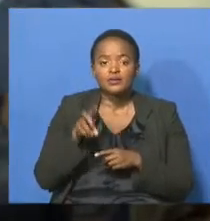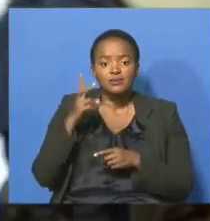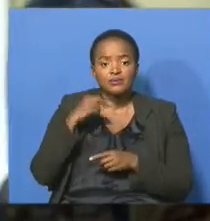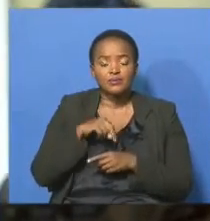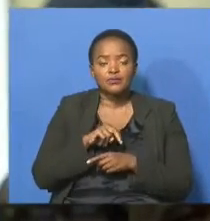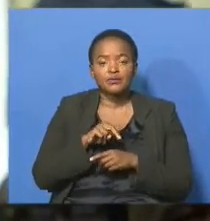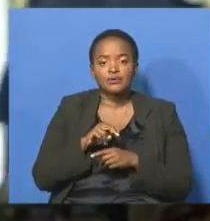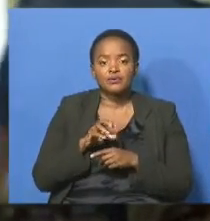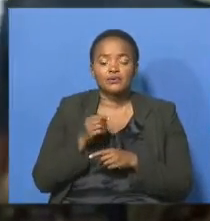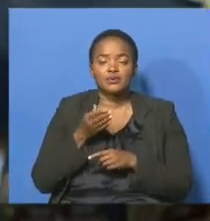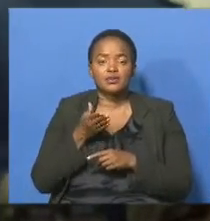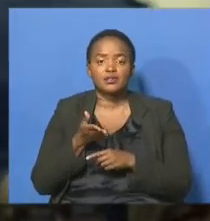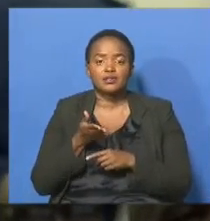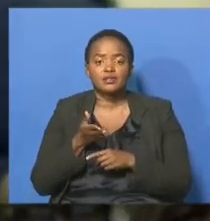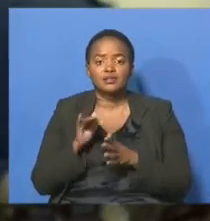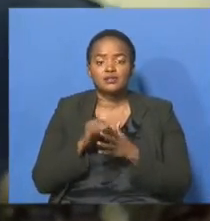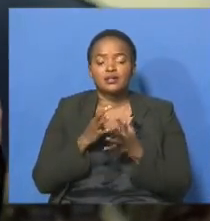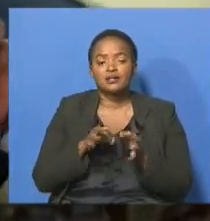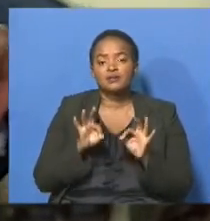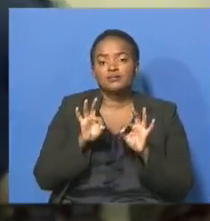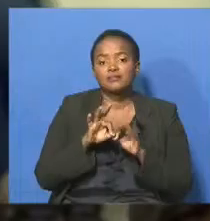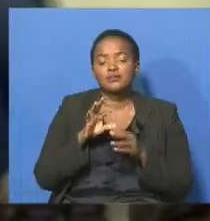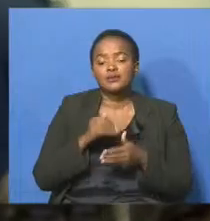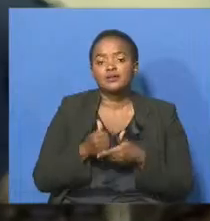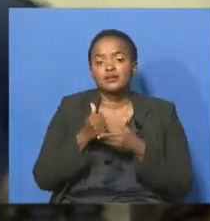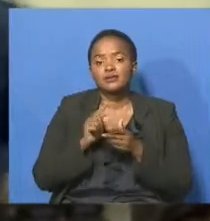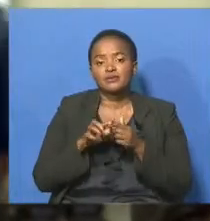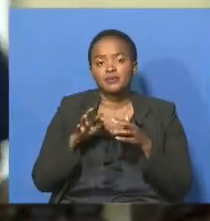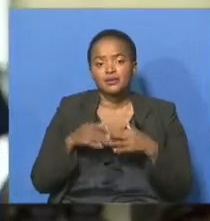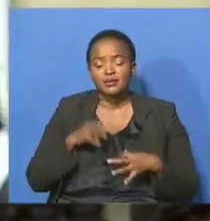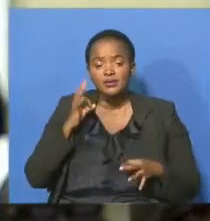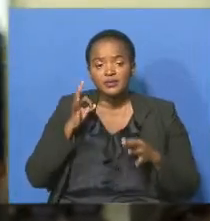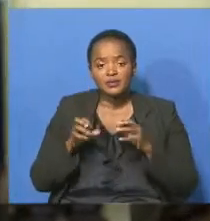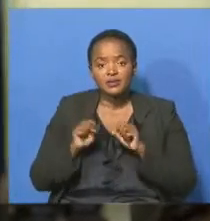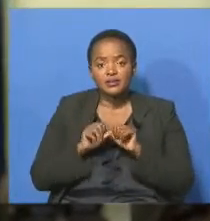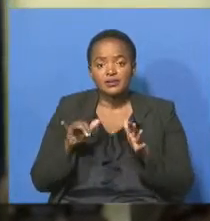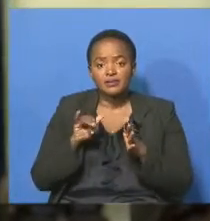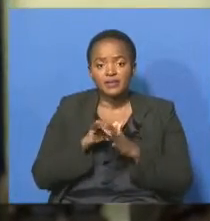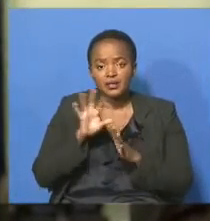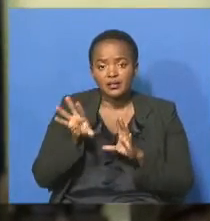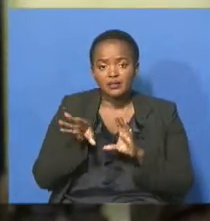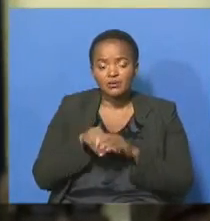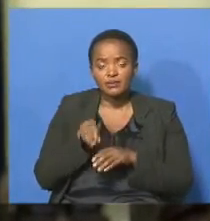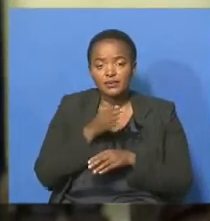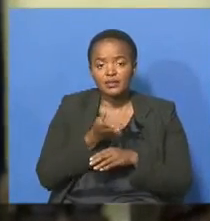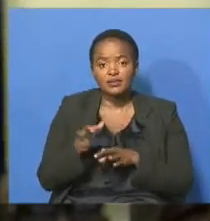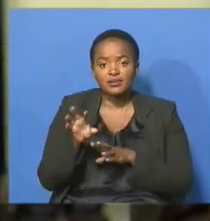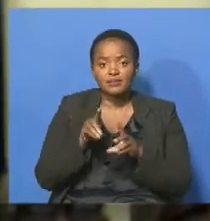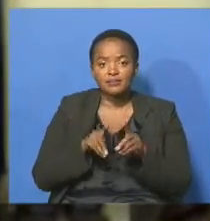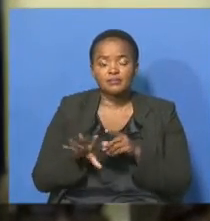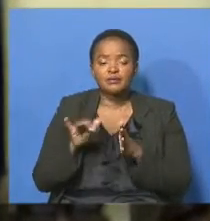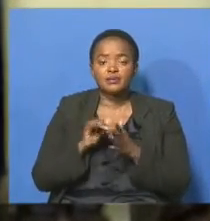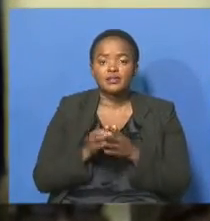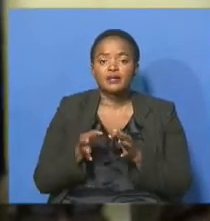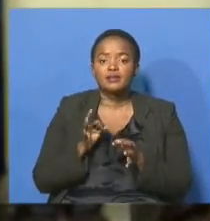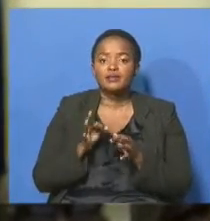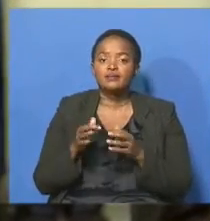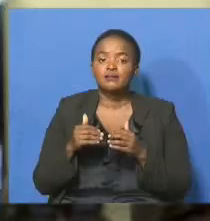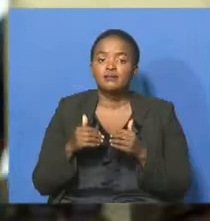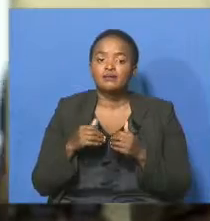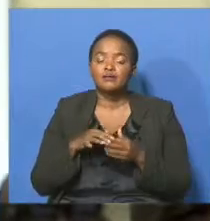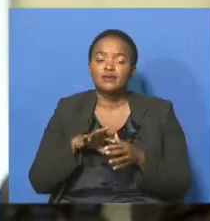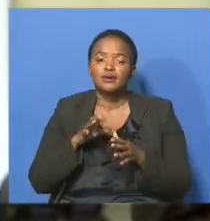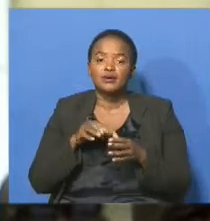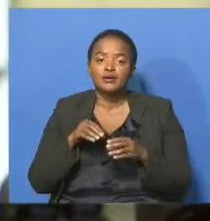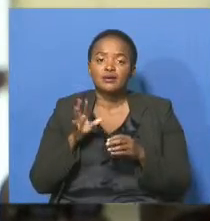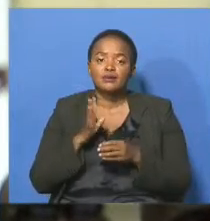a go ateng a re direng jalo justice system ile be le go mo ka nni. The one thing say long gore gape get me